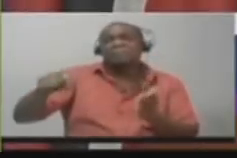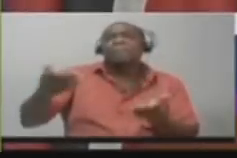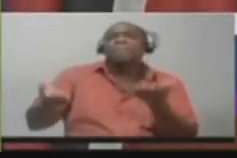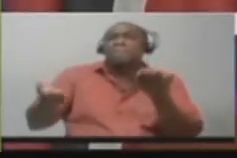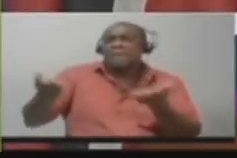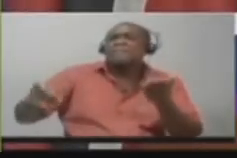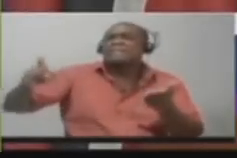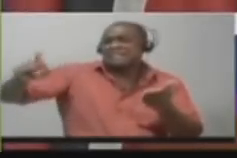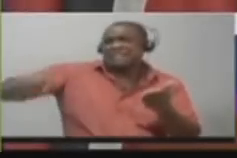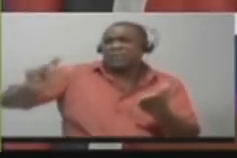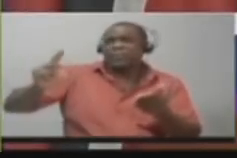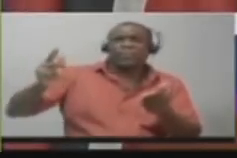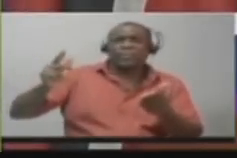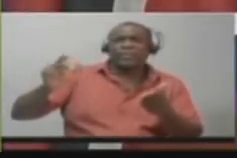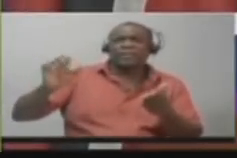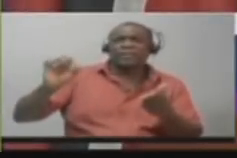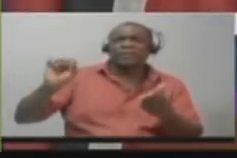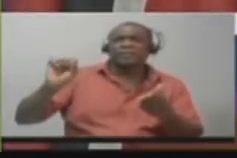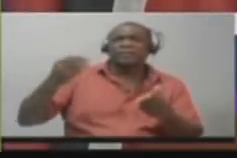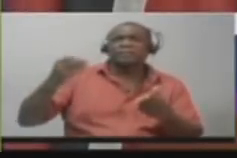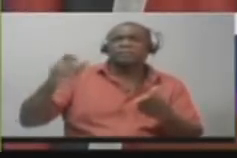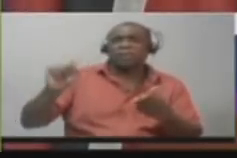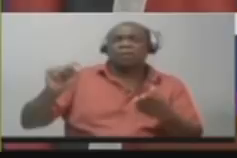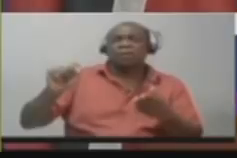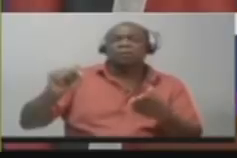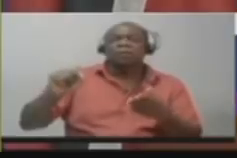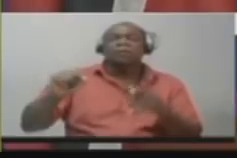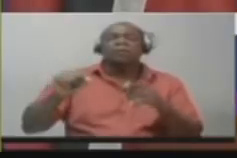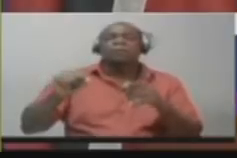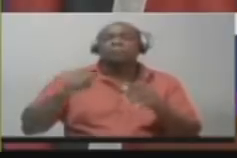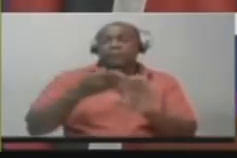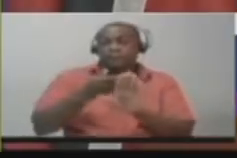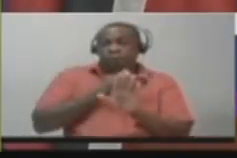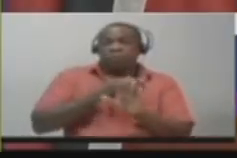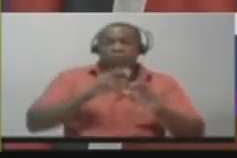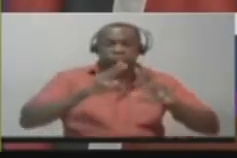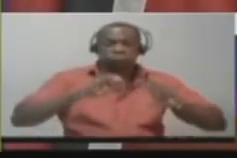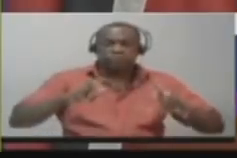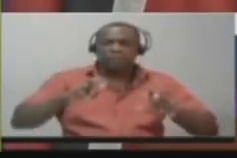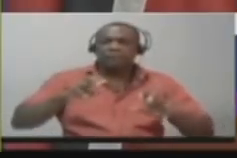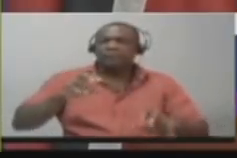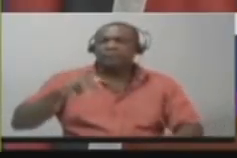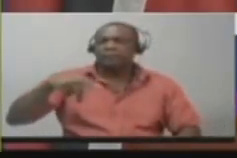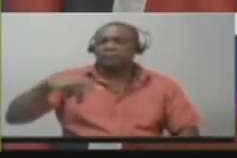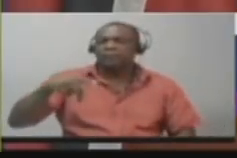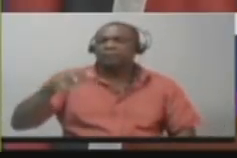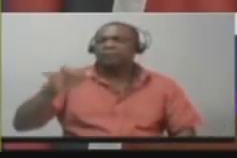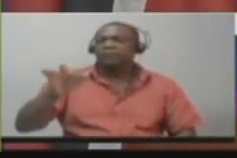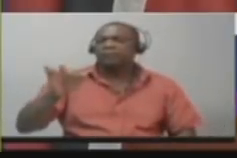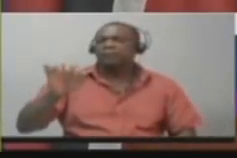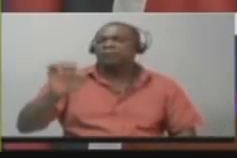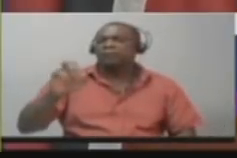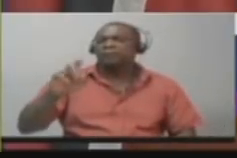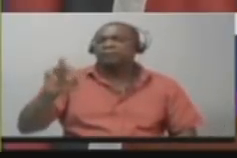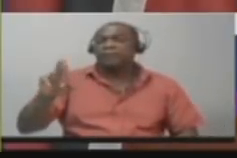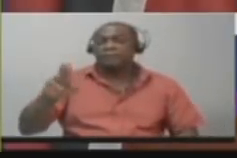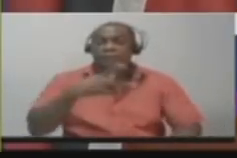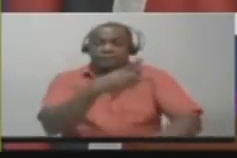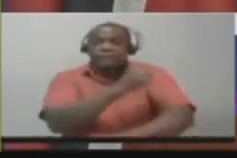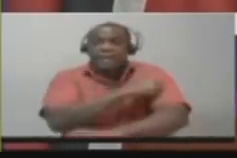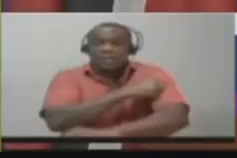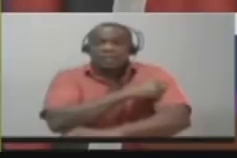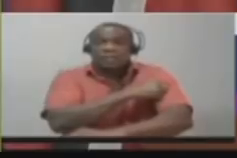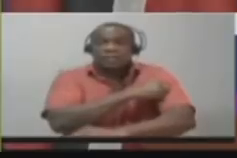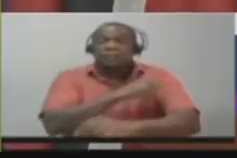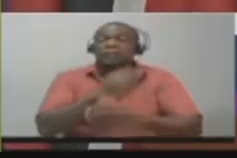vaccine. Some data has come to me from the specialists in that particular field as well. And the Pfizer vaccine